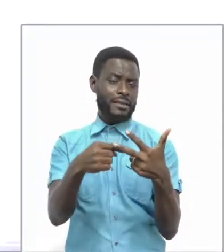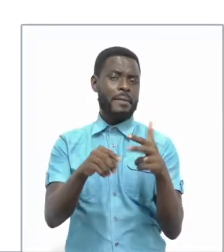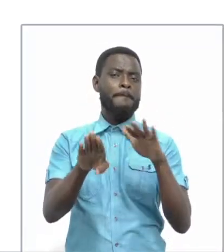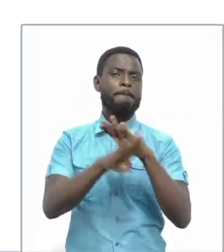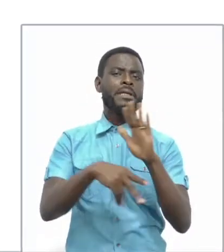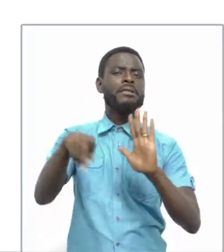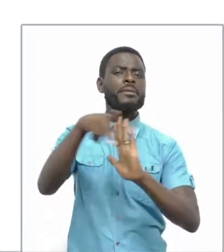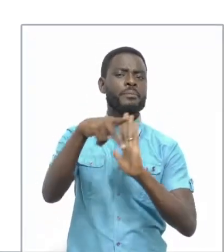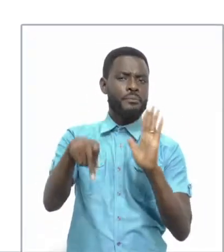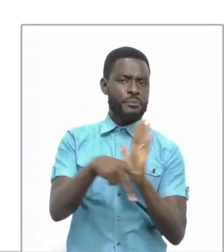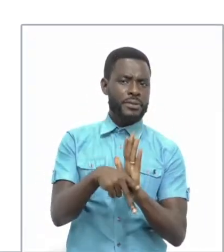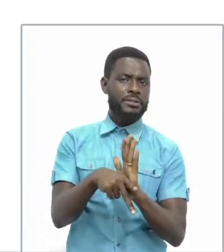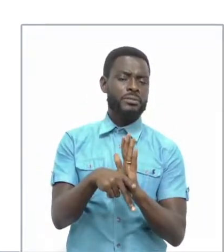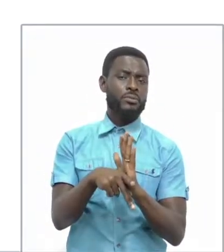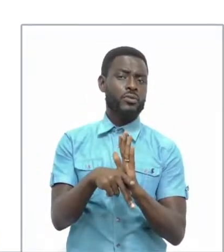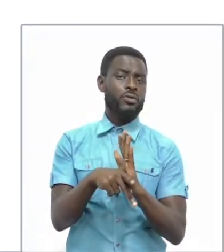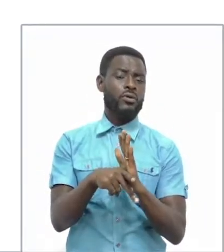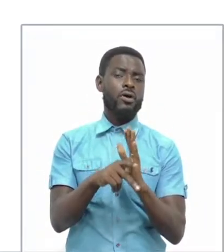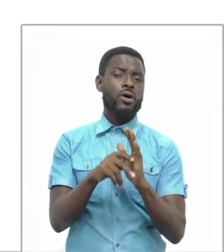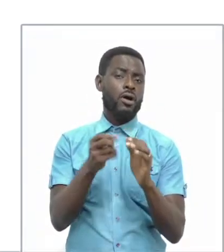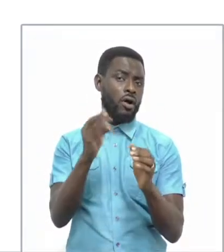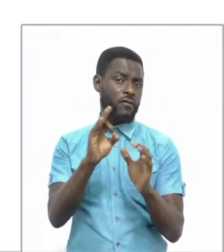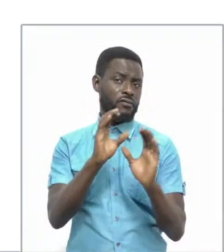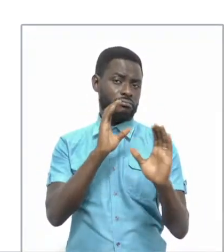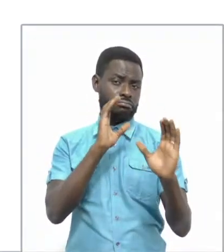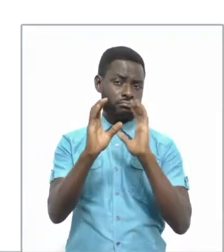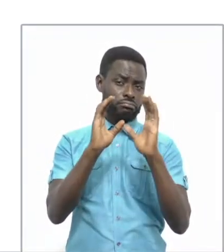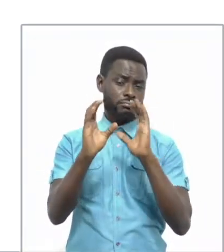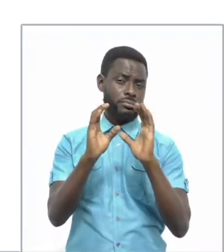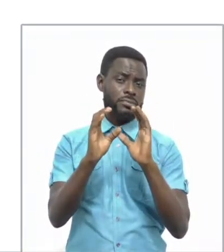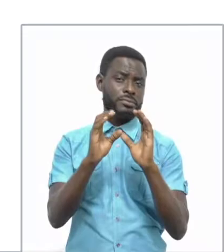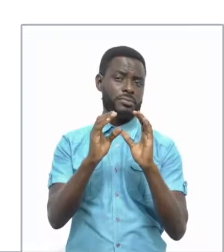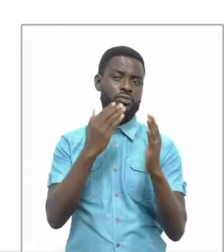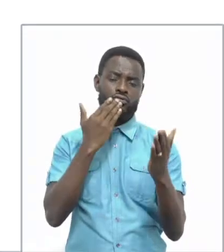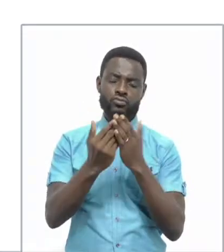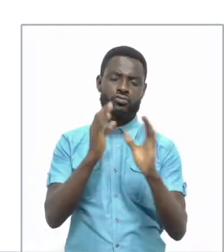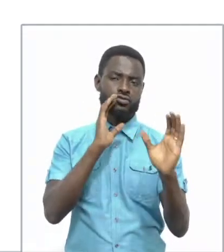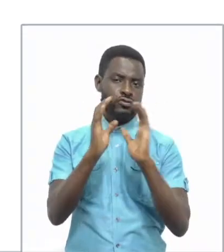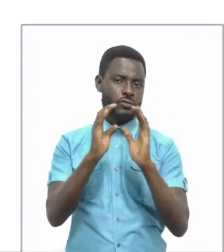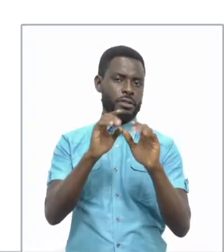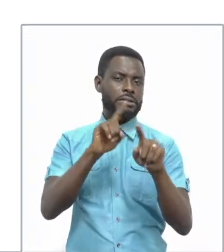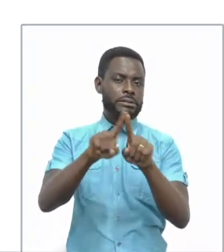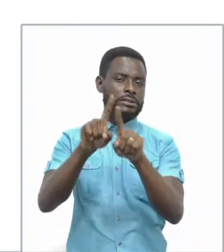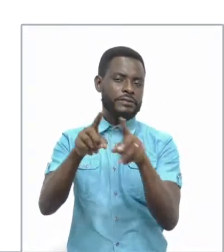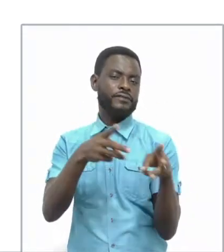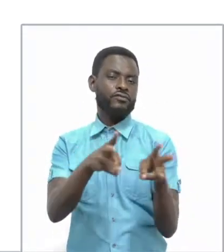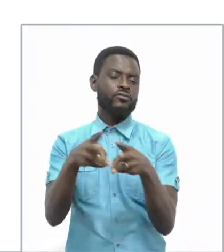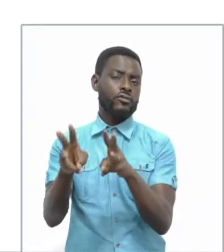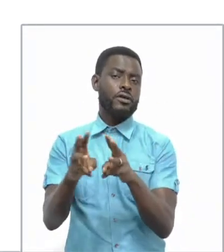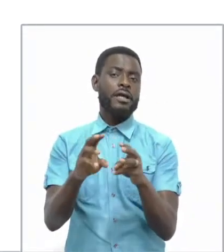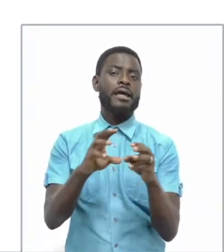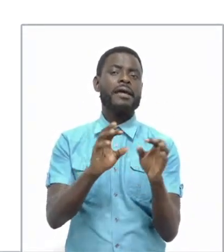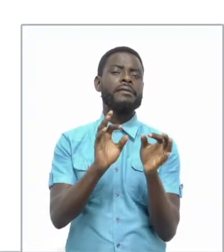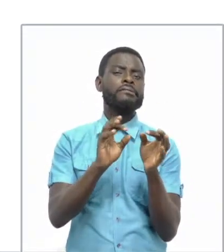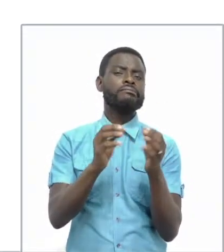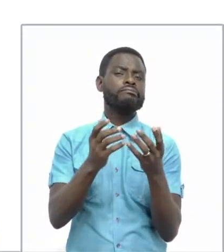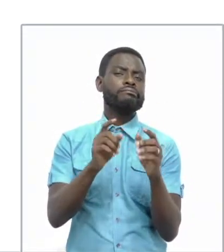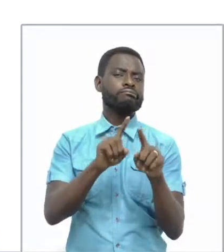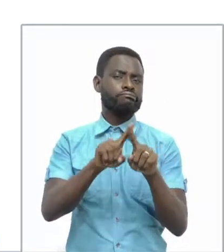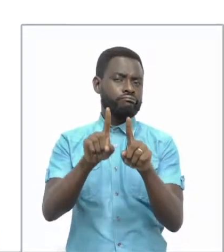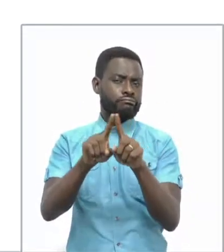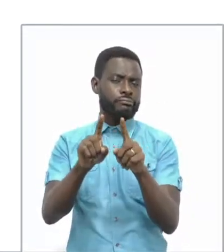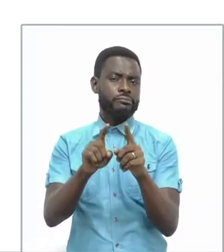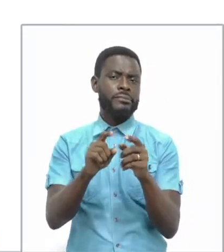principles of effective communications within different scenarios. And then interpreting 3